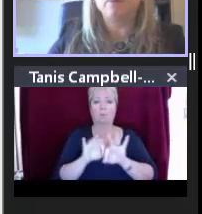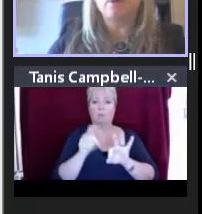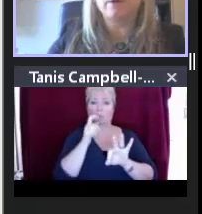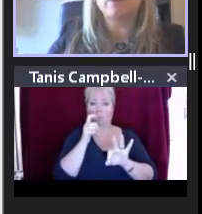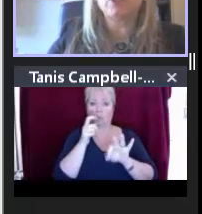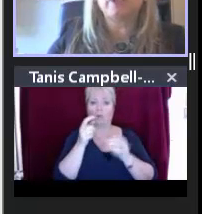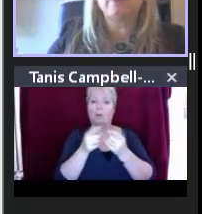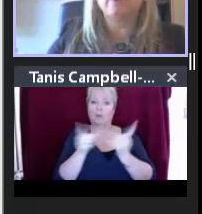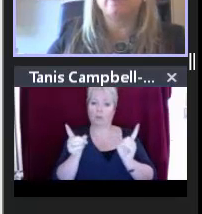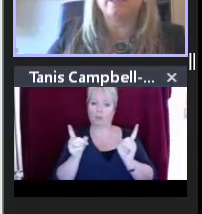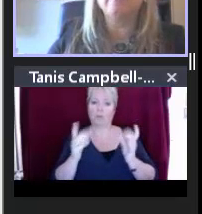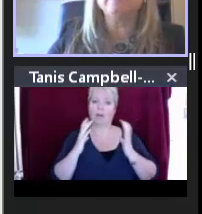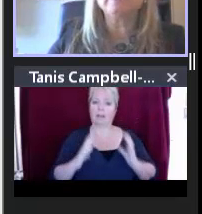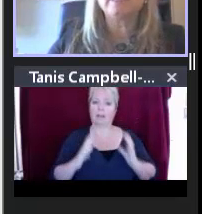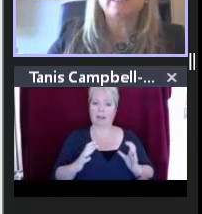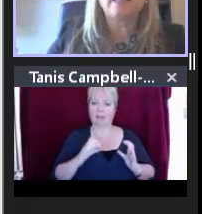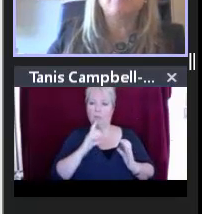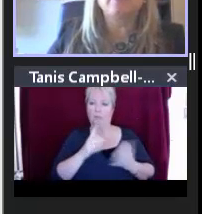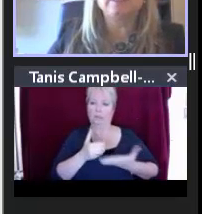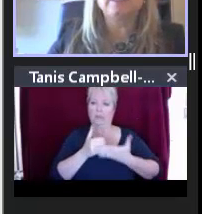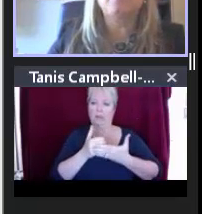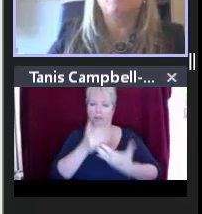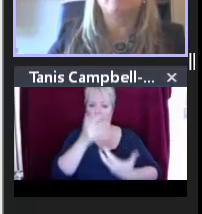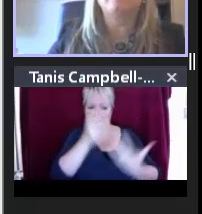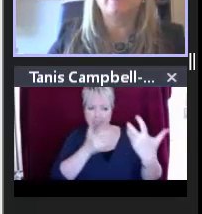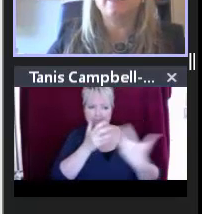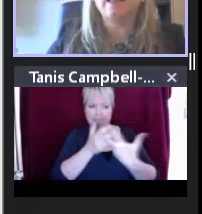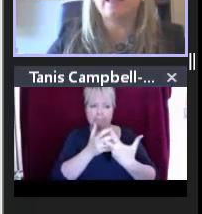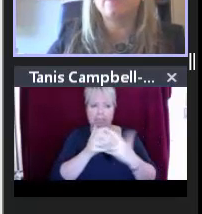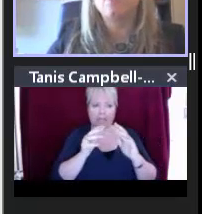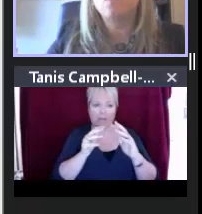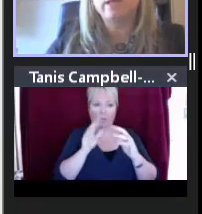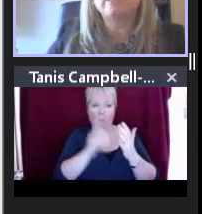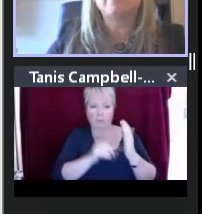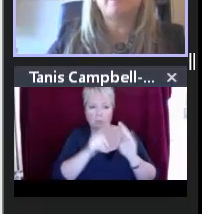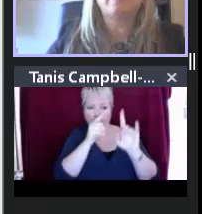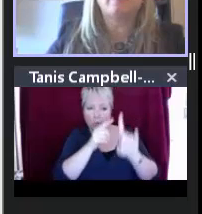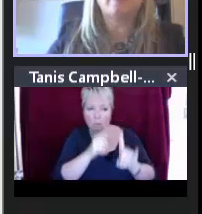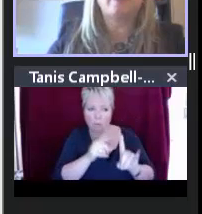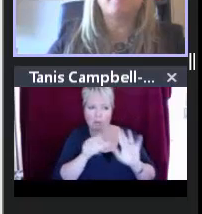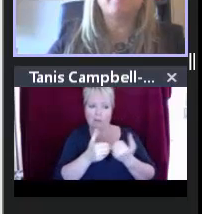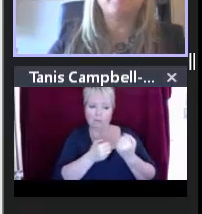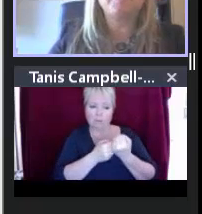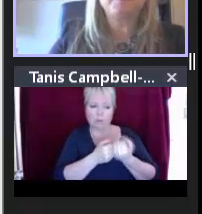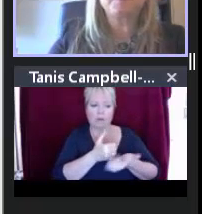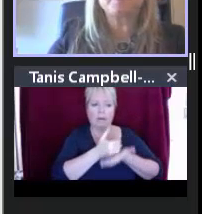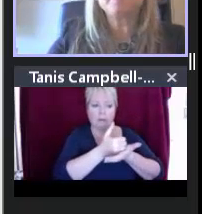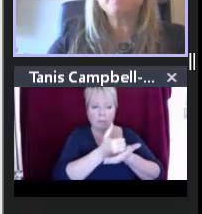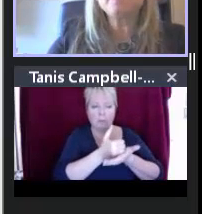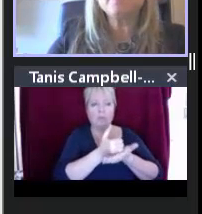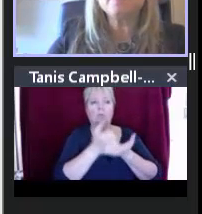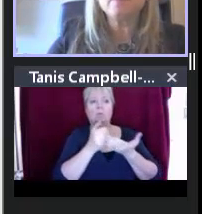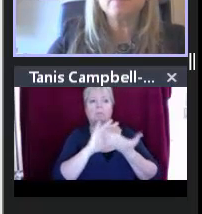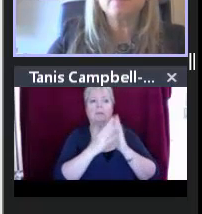what people want to achieve in their lives and really supporting that and working to make that happen.